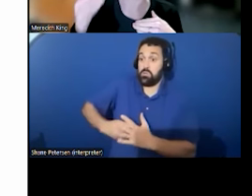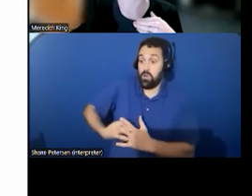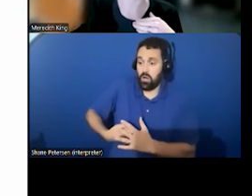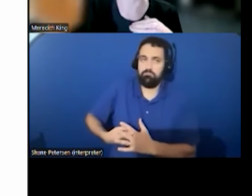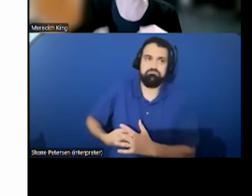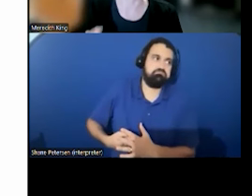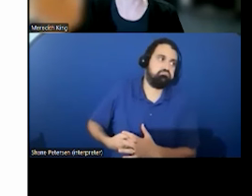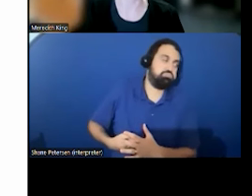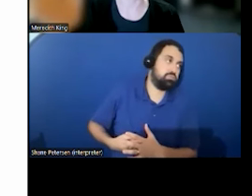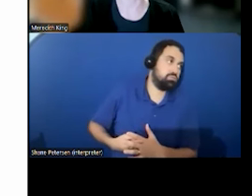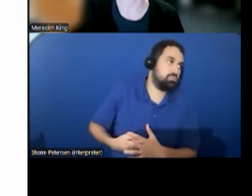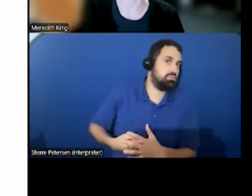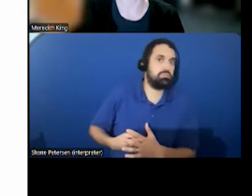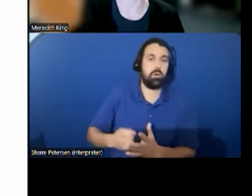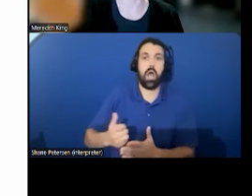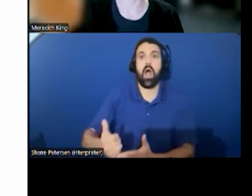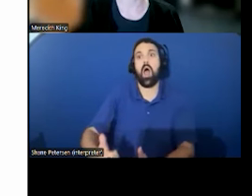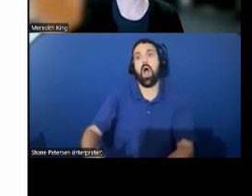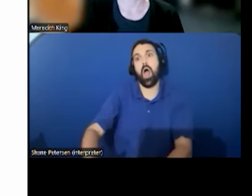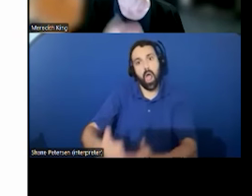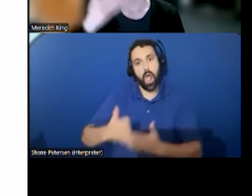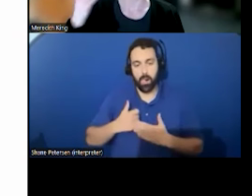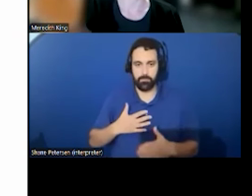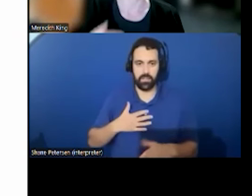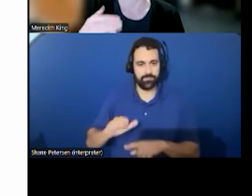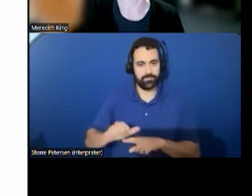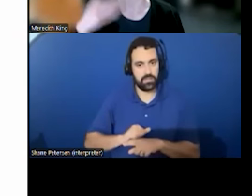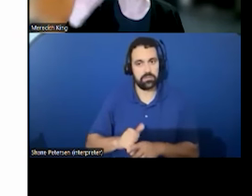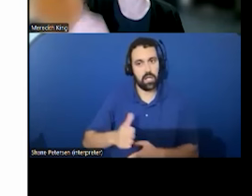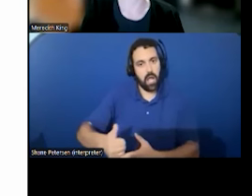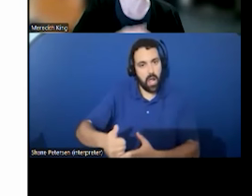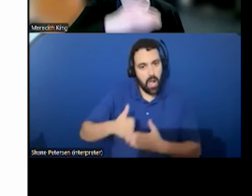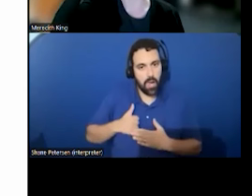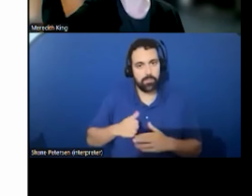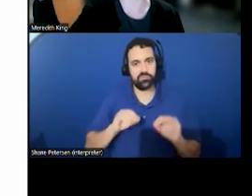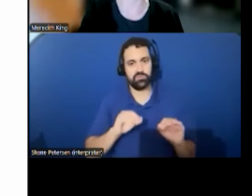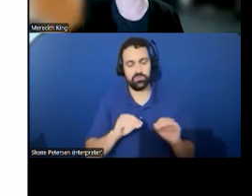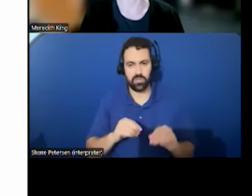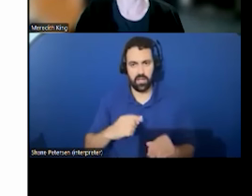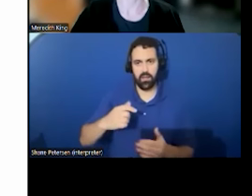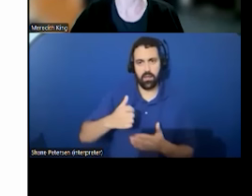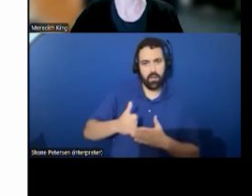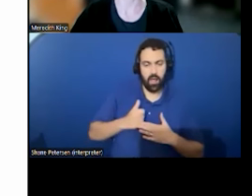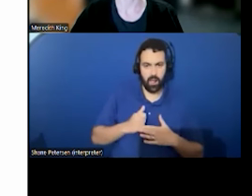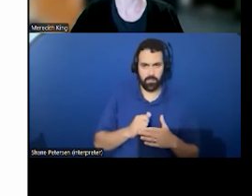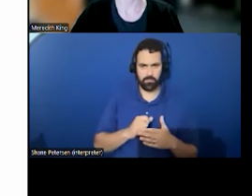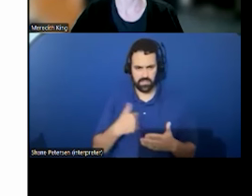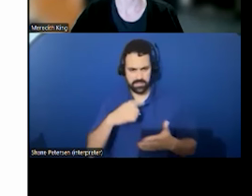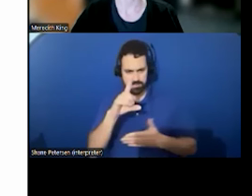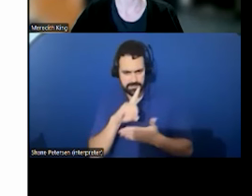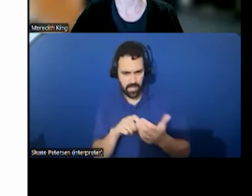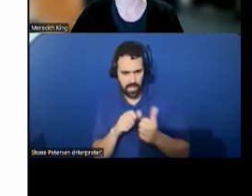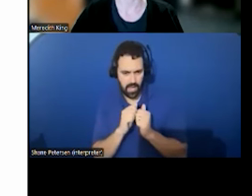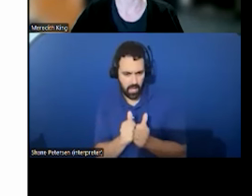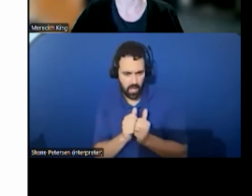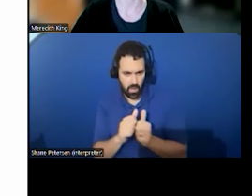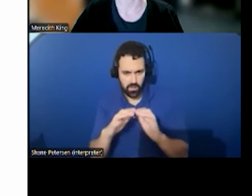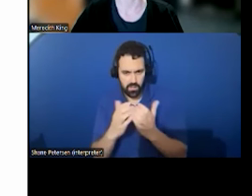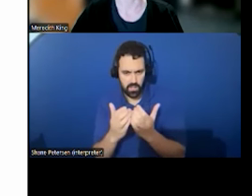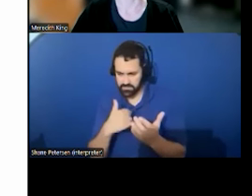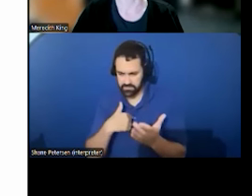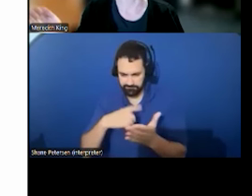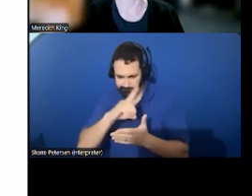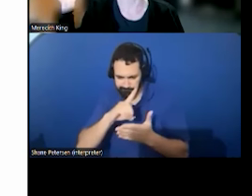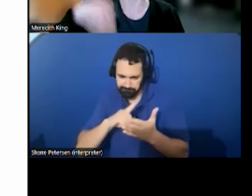really, really does help my practice as I think about designing from that universal design place rather than trying